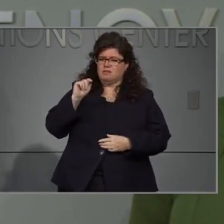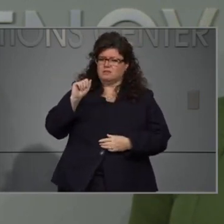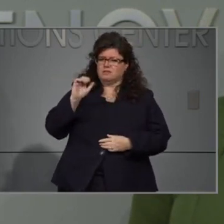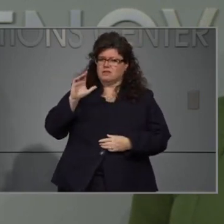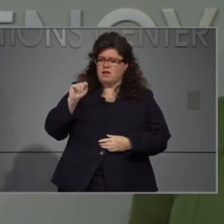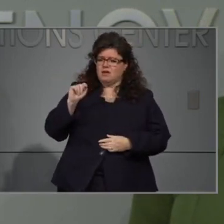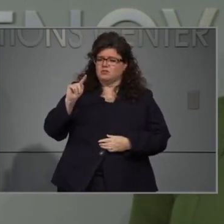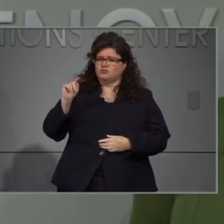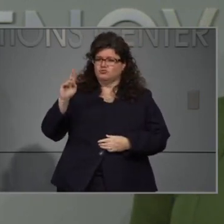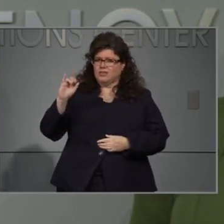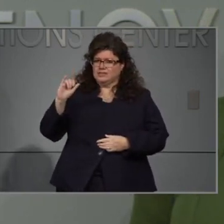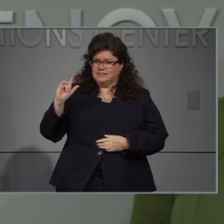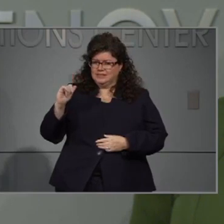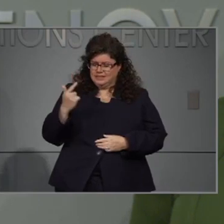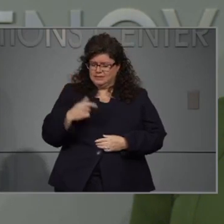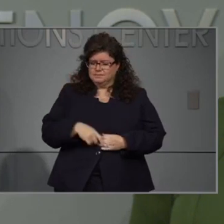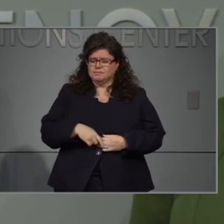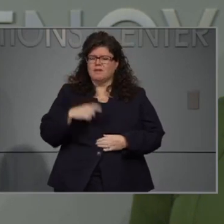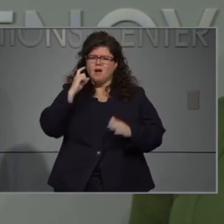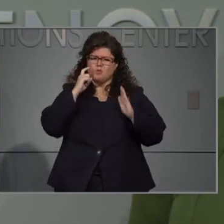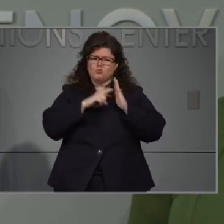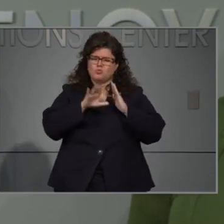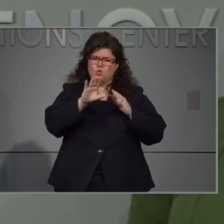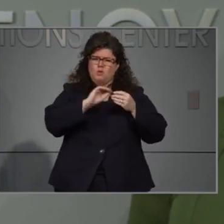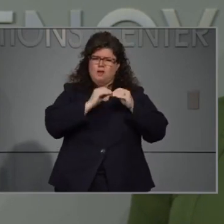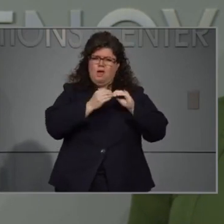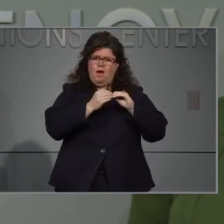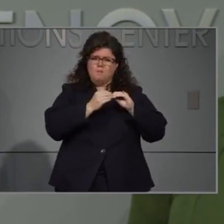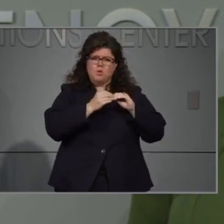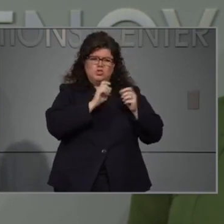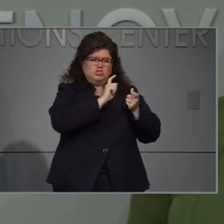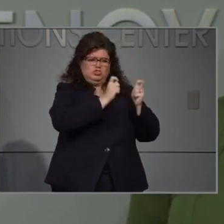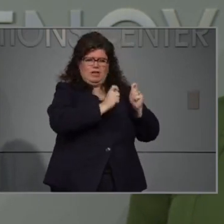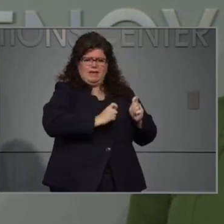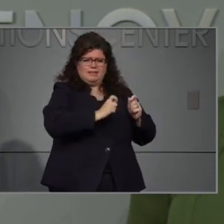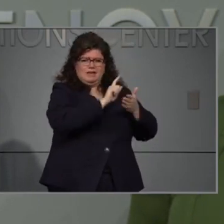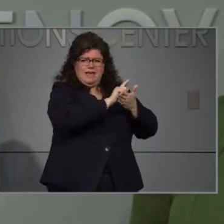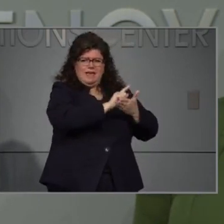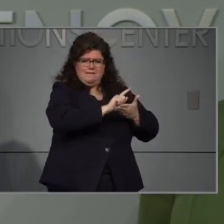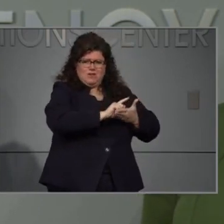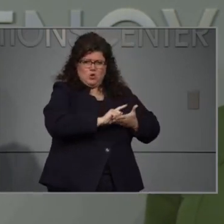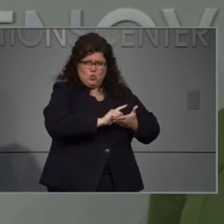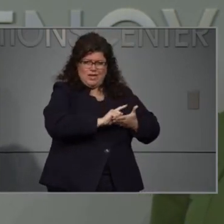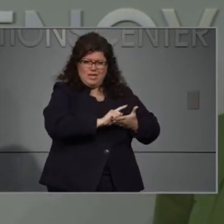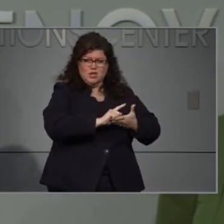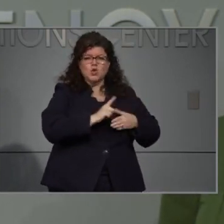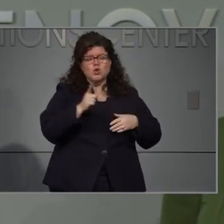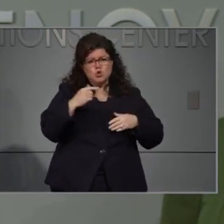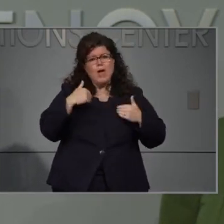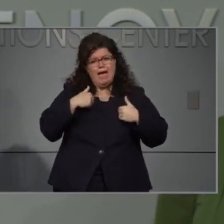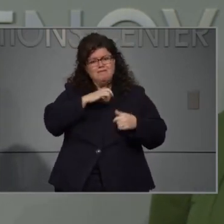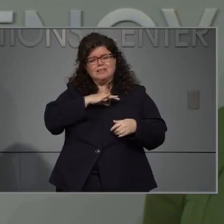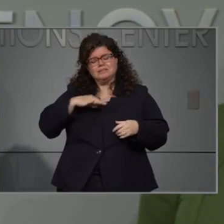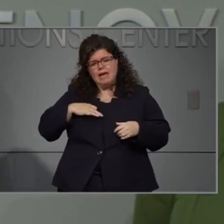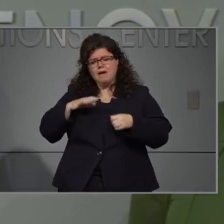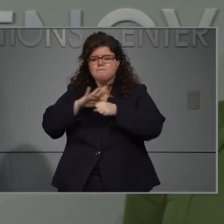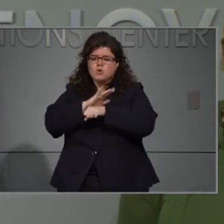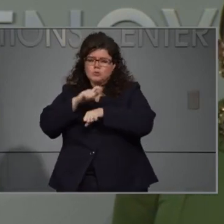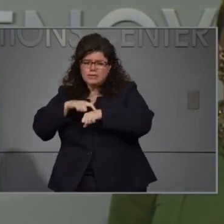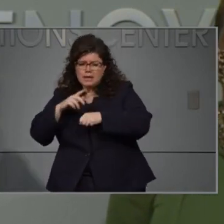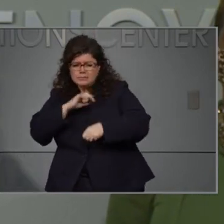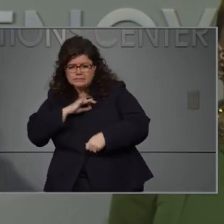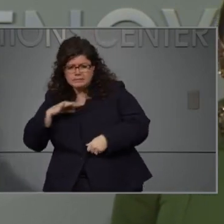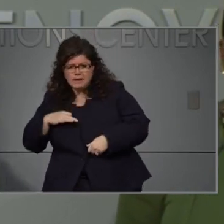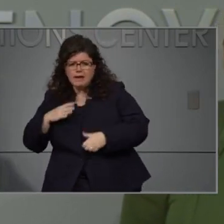is updated once per week with the number of full and part-time contact tracers, but one thing that